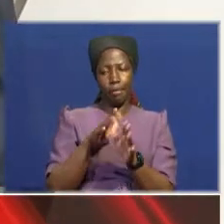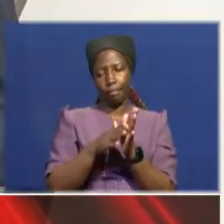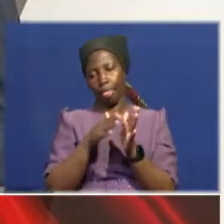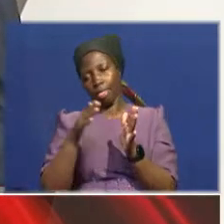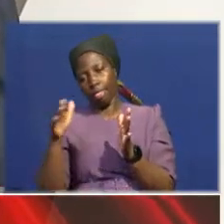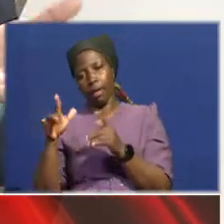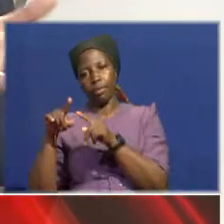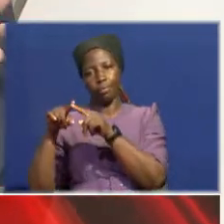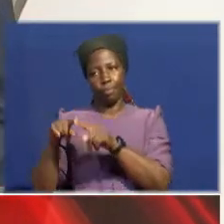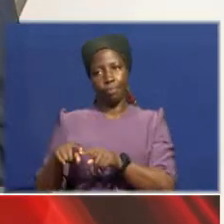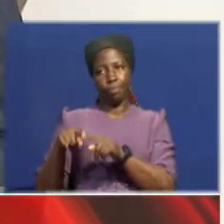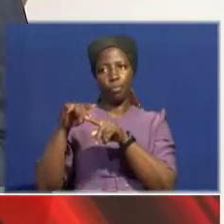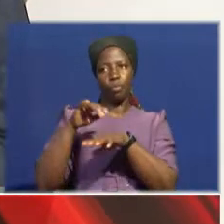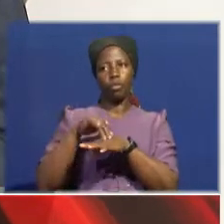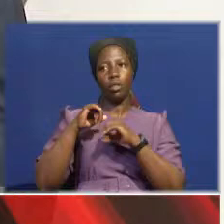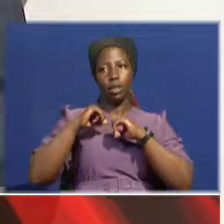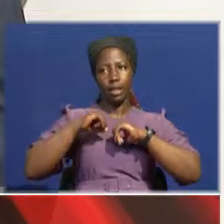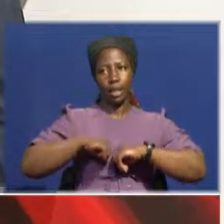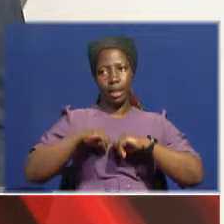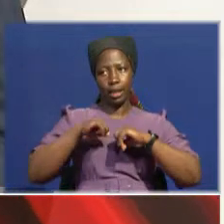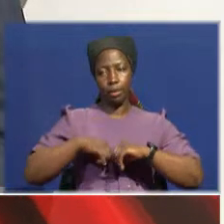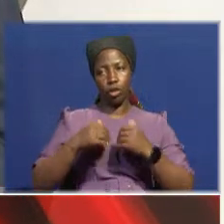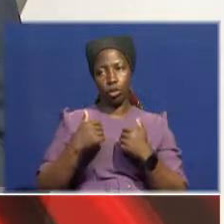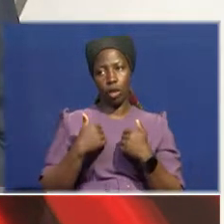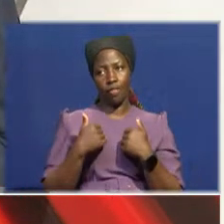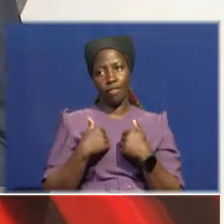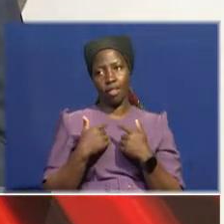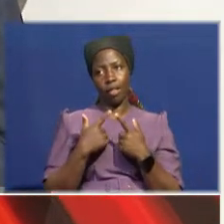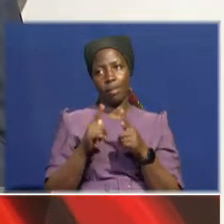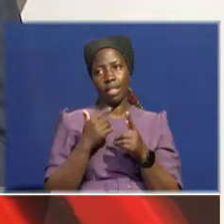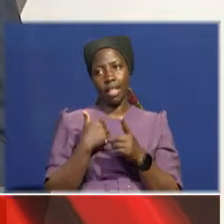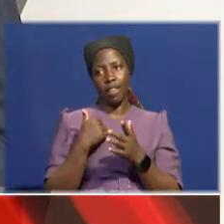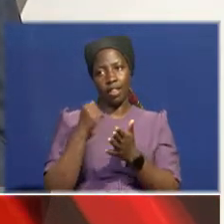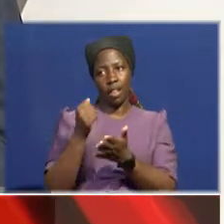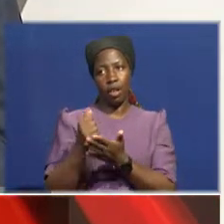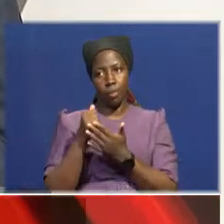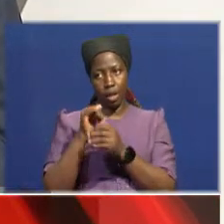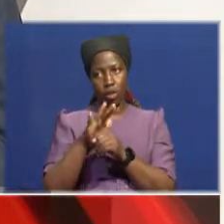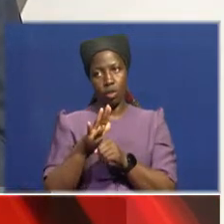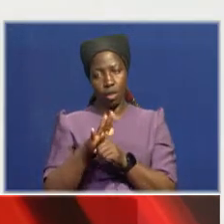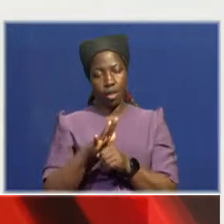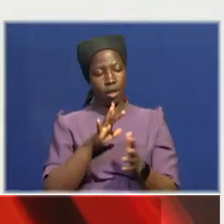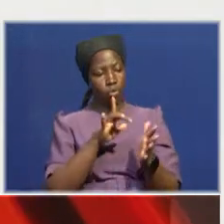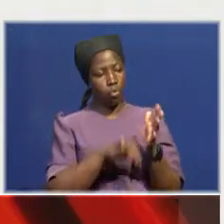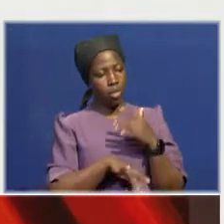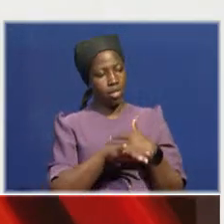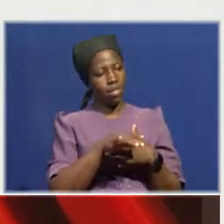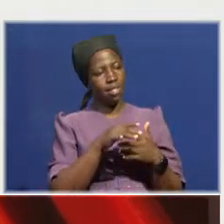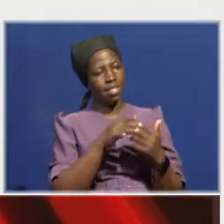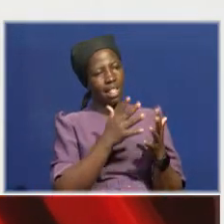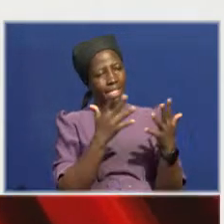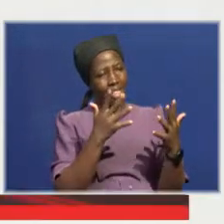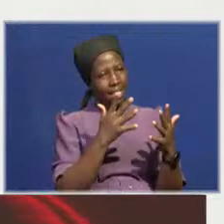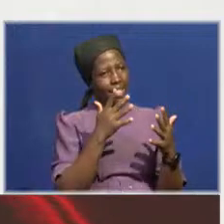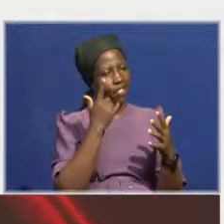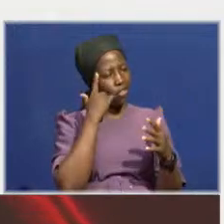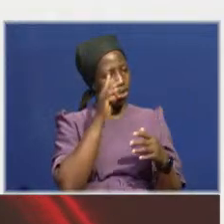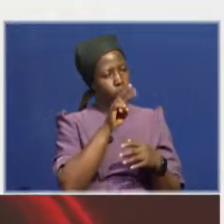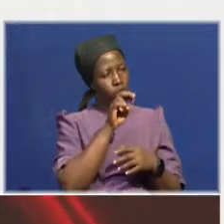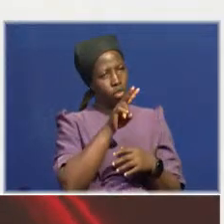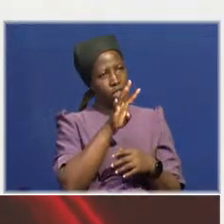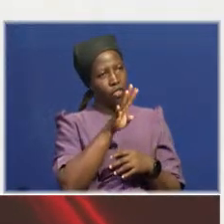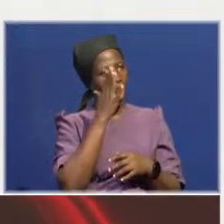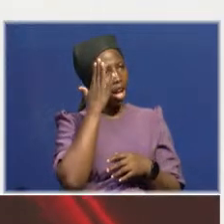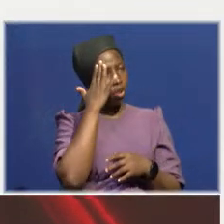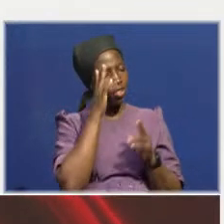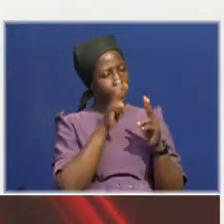with the agreement you have. Uh-huh. But they've really helped. Mm-hmm. Yep. And what is the outlook, especially for 2024? I know it's too early to